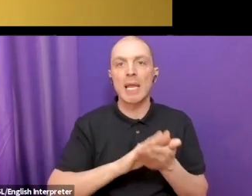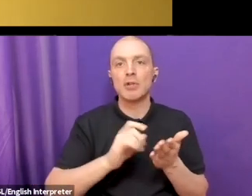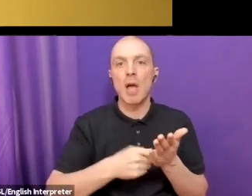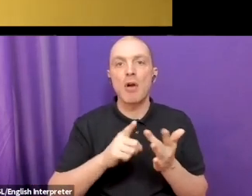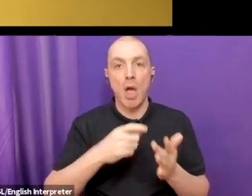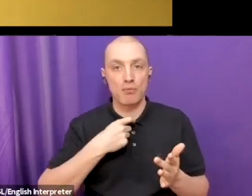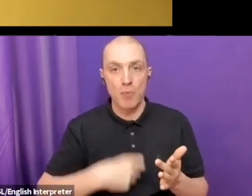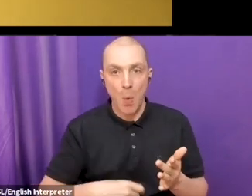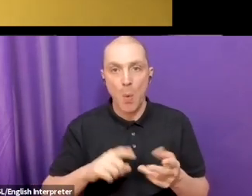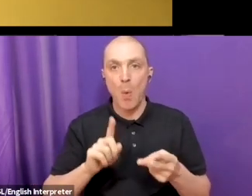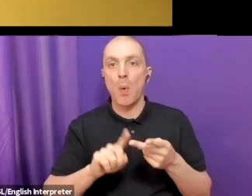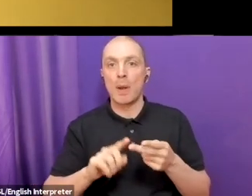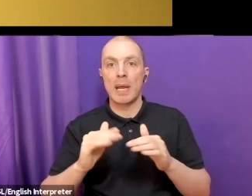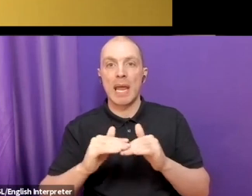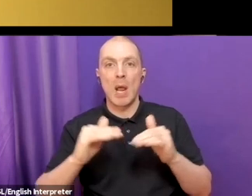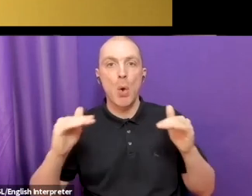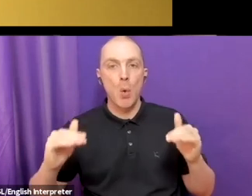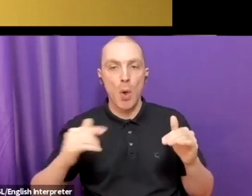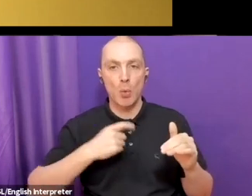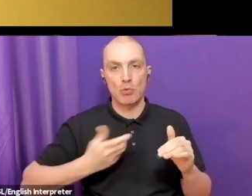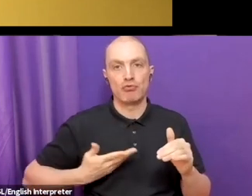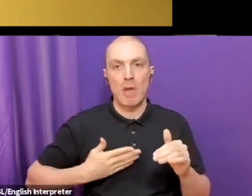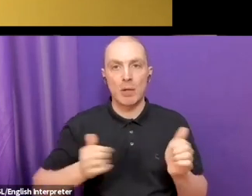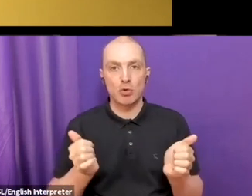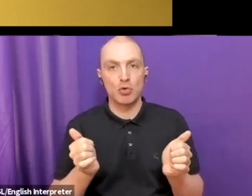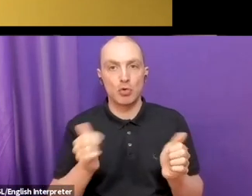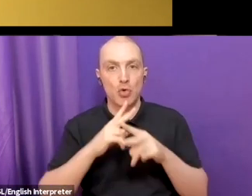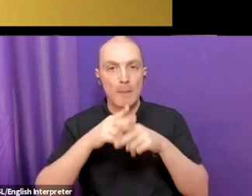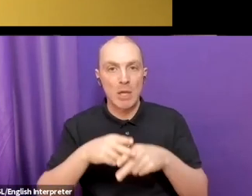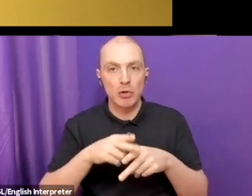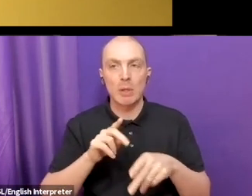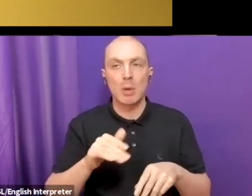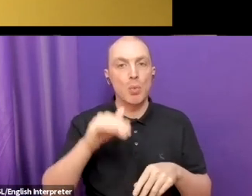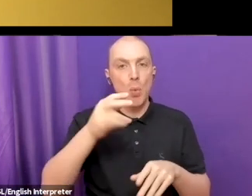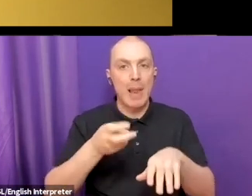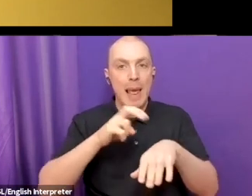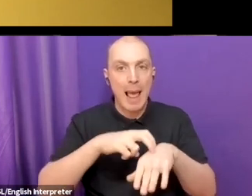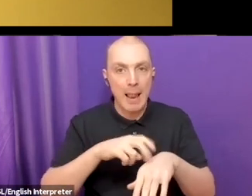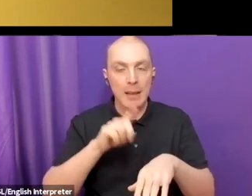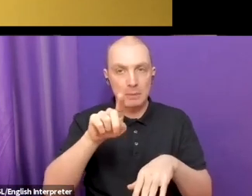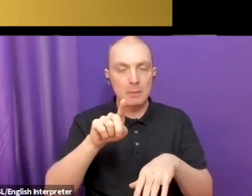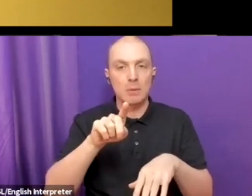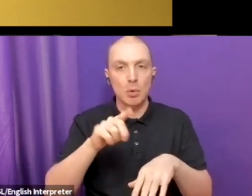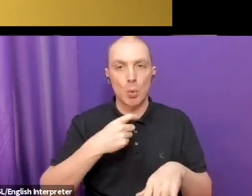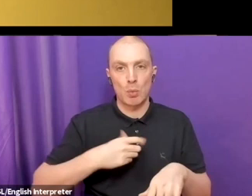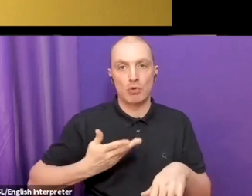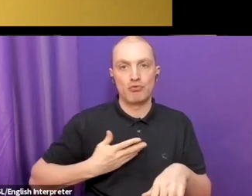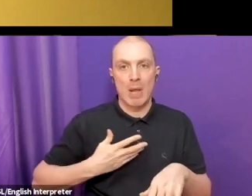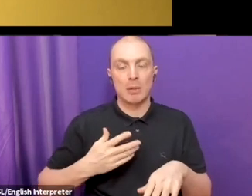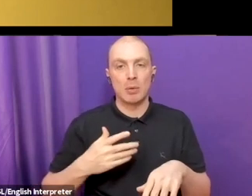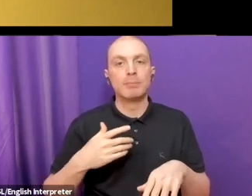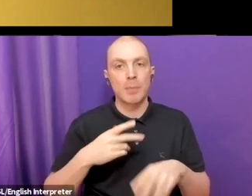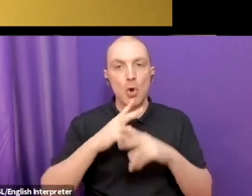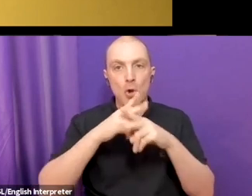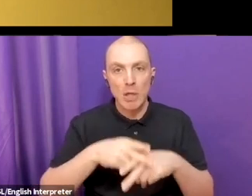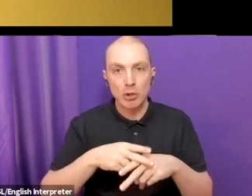the Equality and Human Rights Commission and the Northern Ireland Human Rights Commissions, we make up the 3